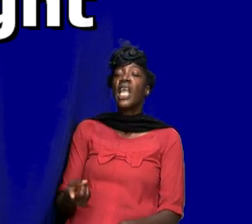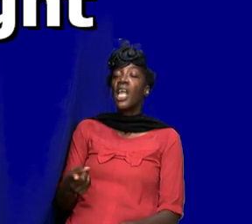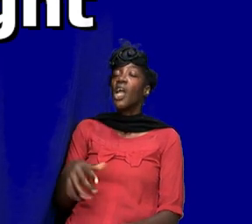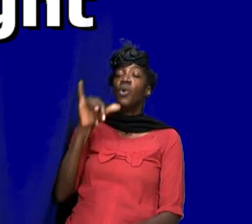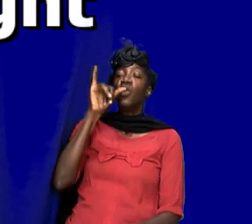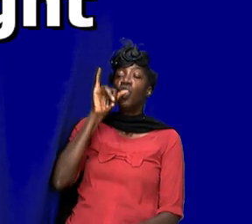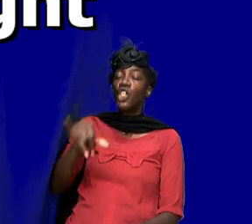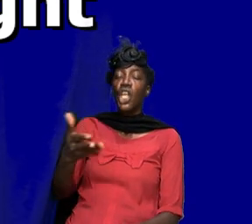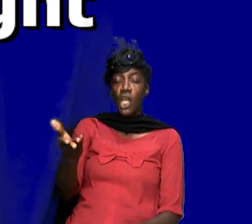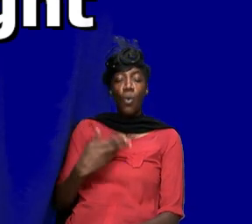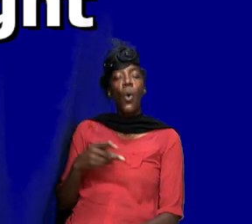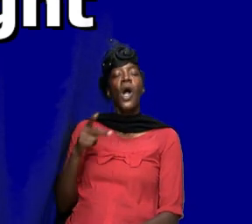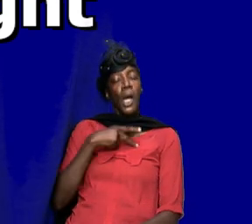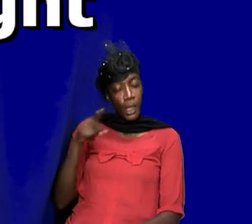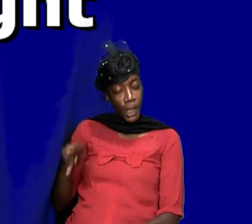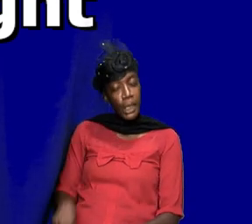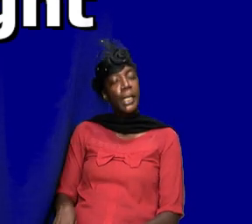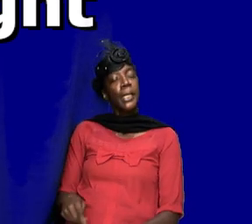king.